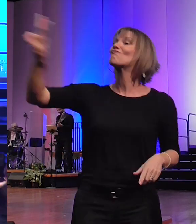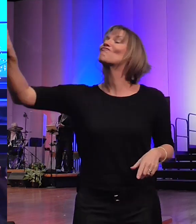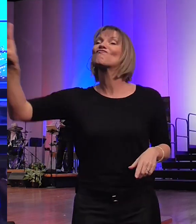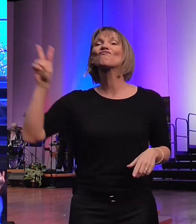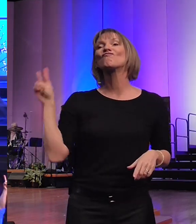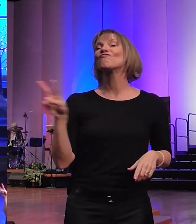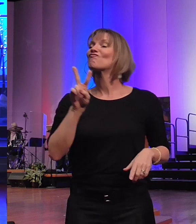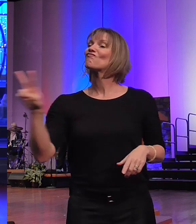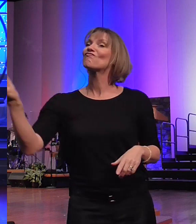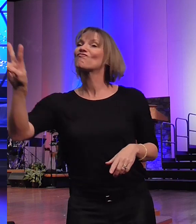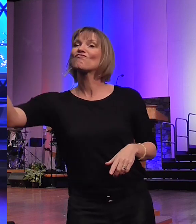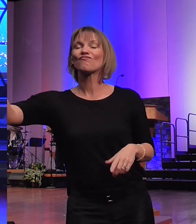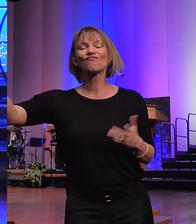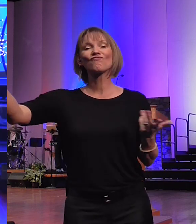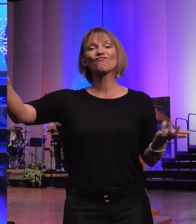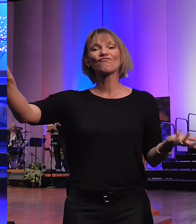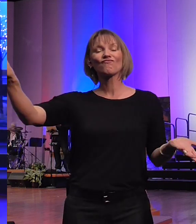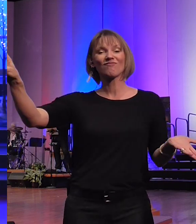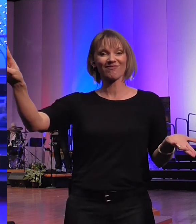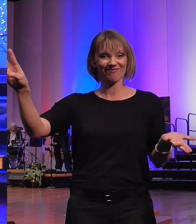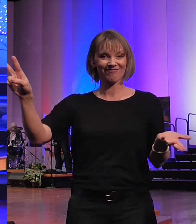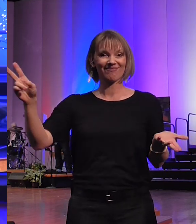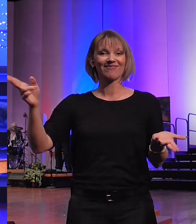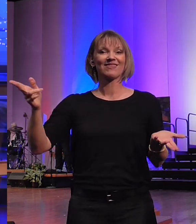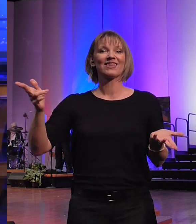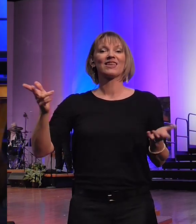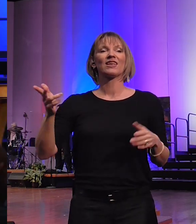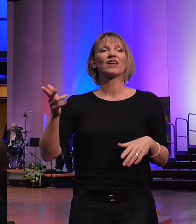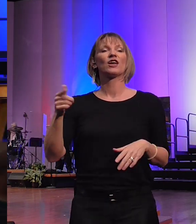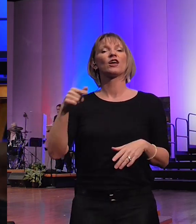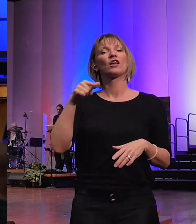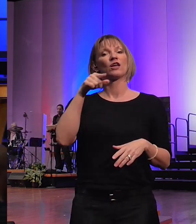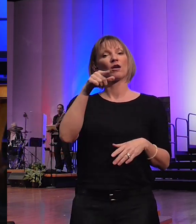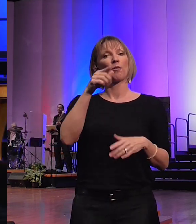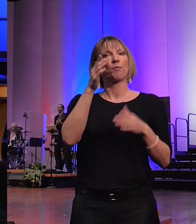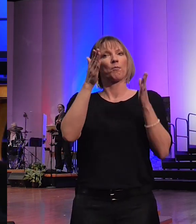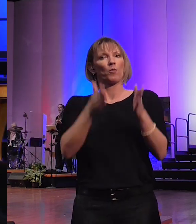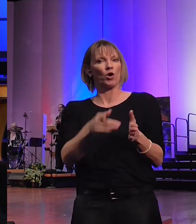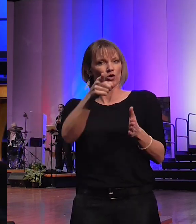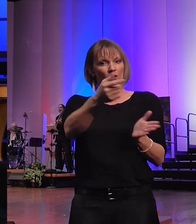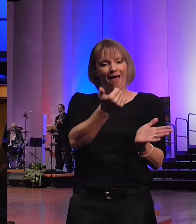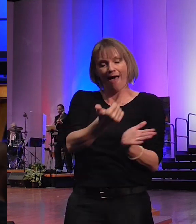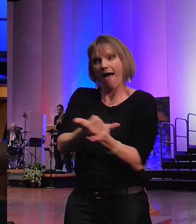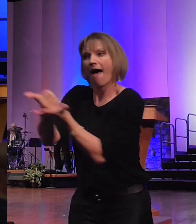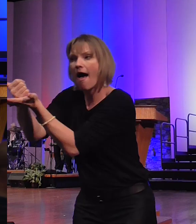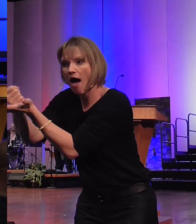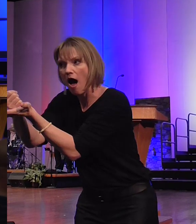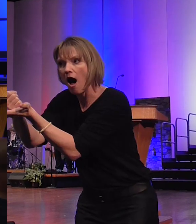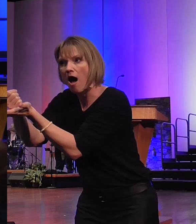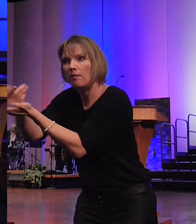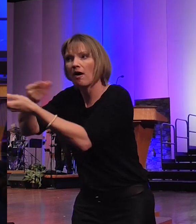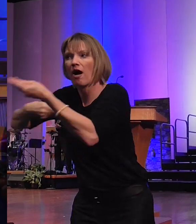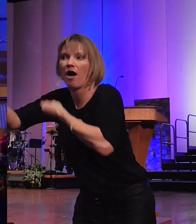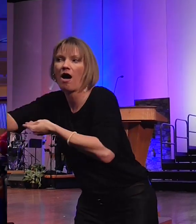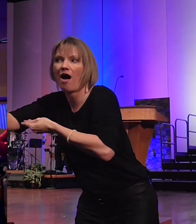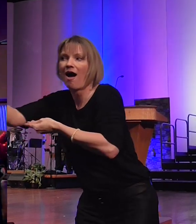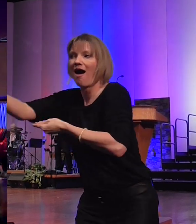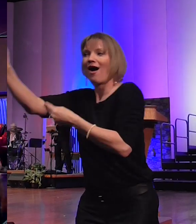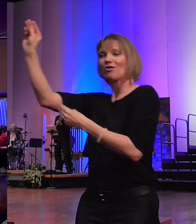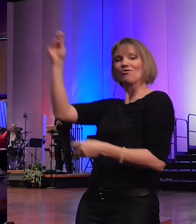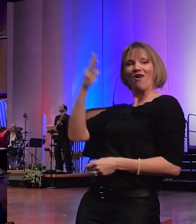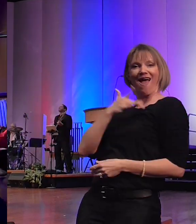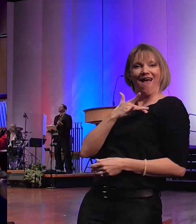out of this place, someone you can lend a hand in return